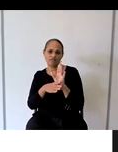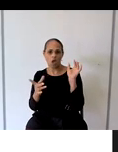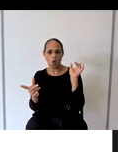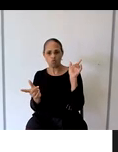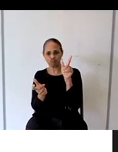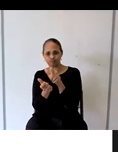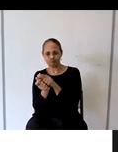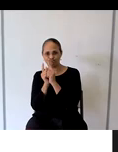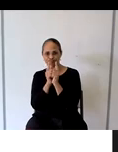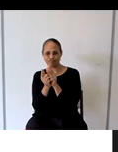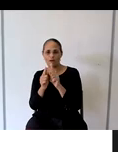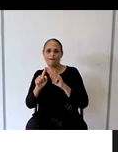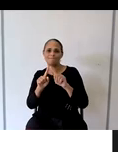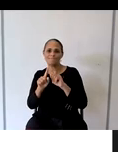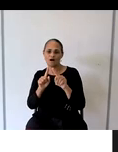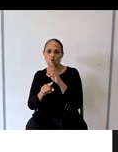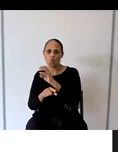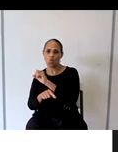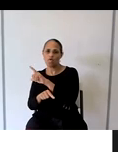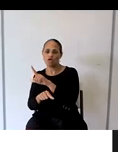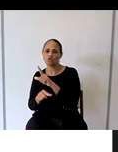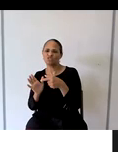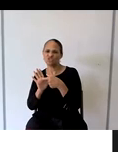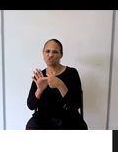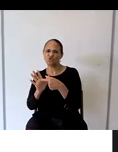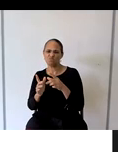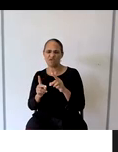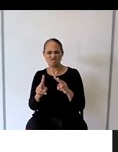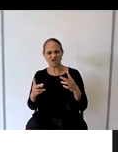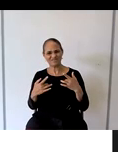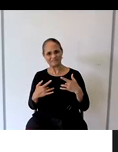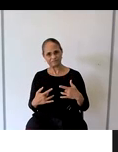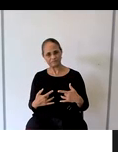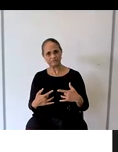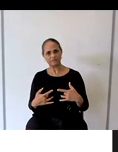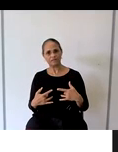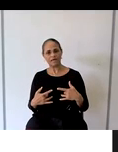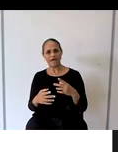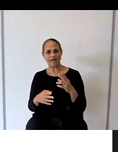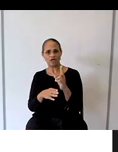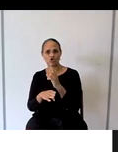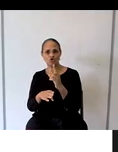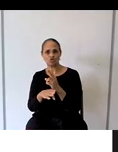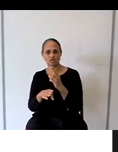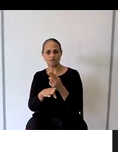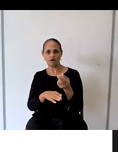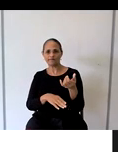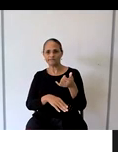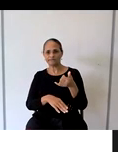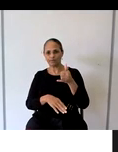that, Will is still shown to be very depressed, and he ends up euthanizing himself.